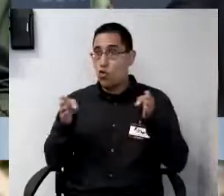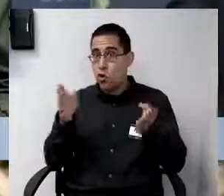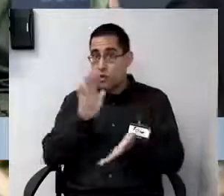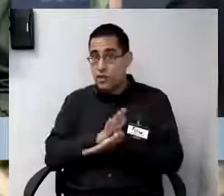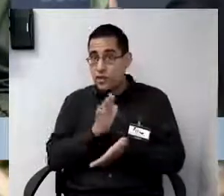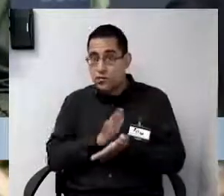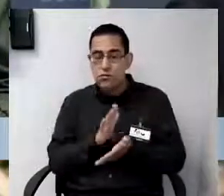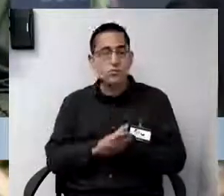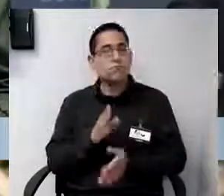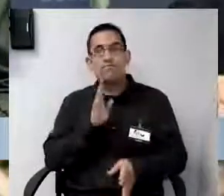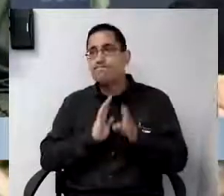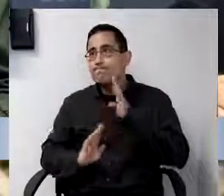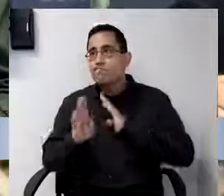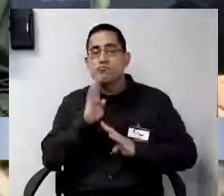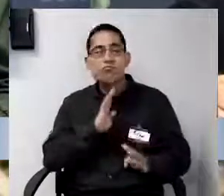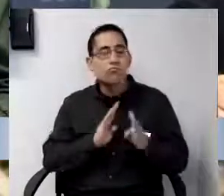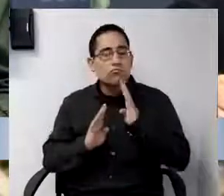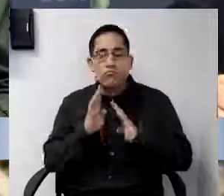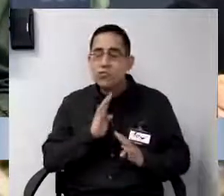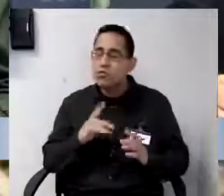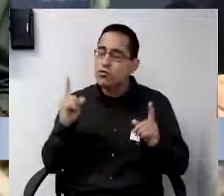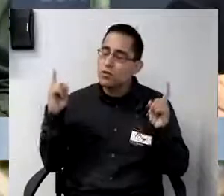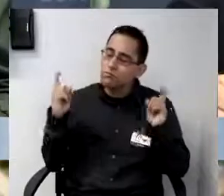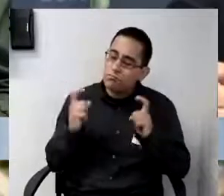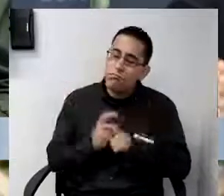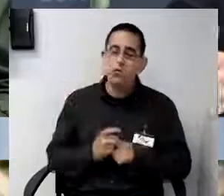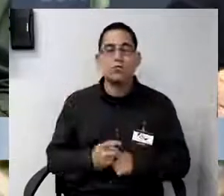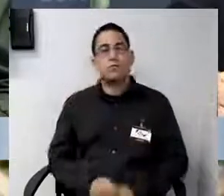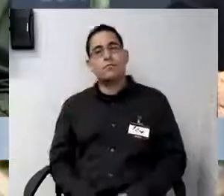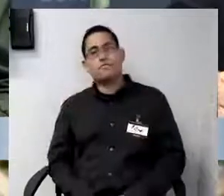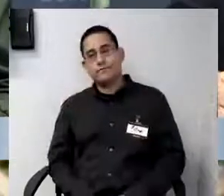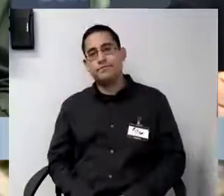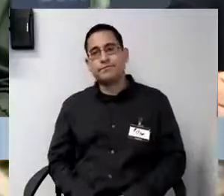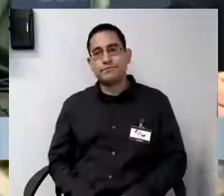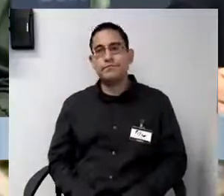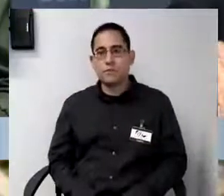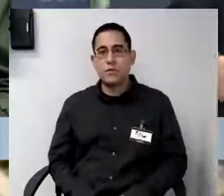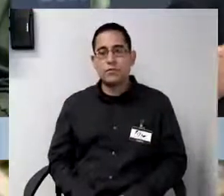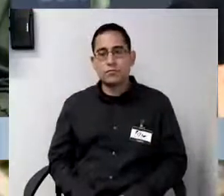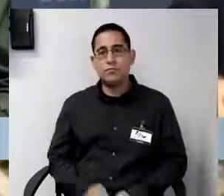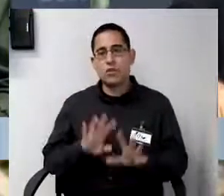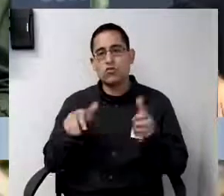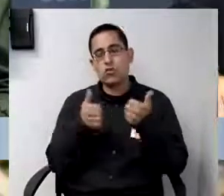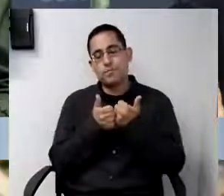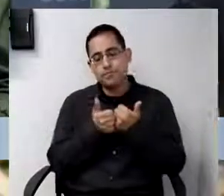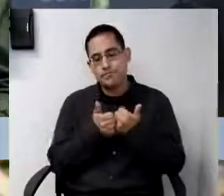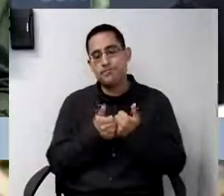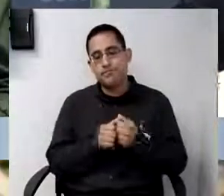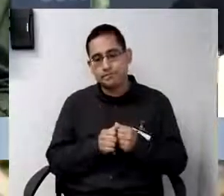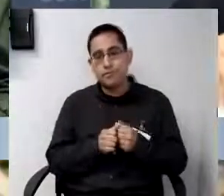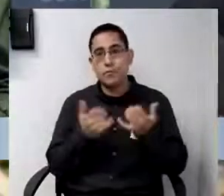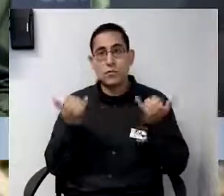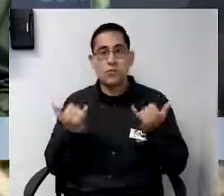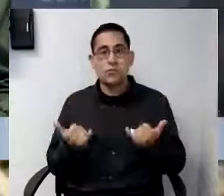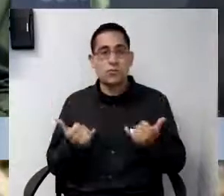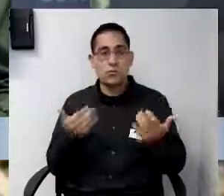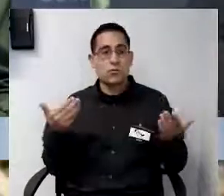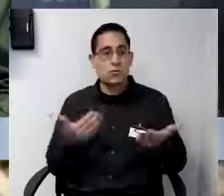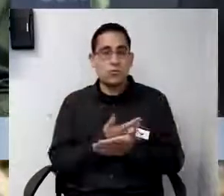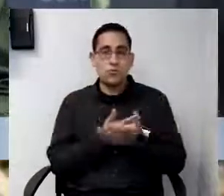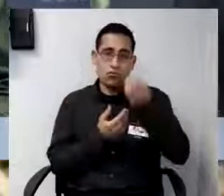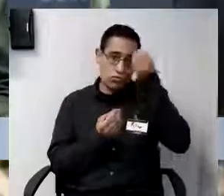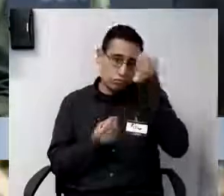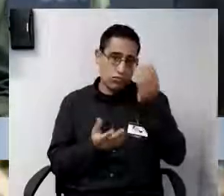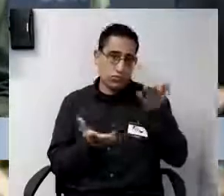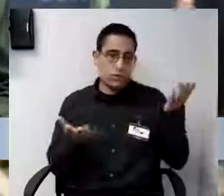frustrating, difficult, challenging. Right. So we'll see. Right. So that's some new information.